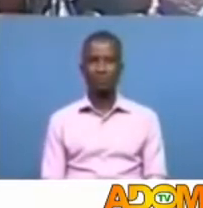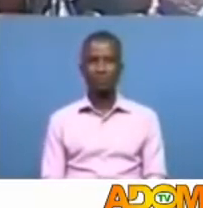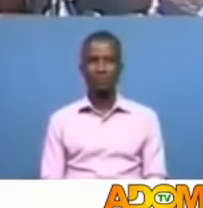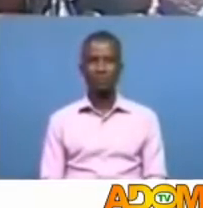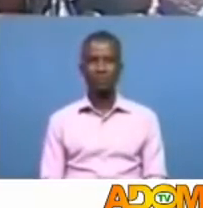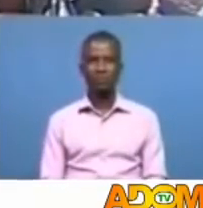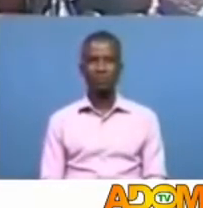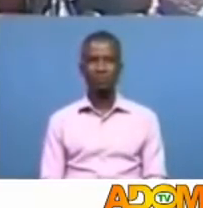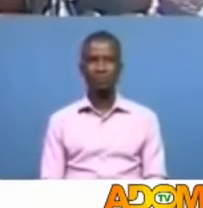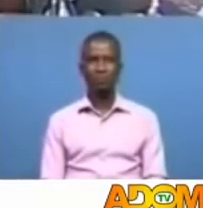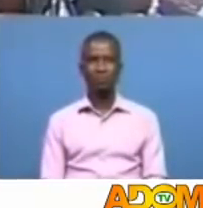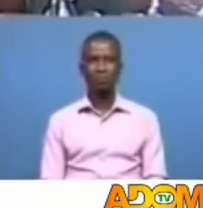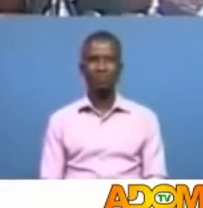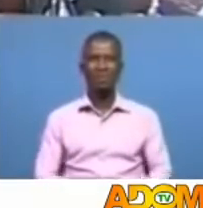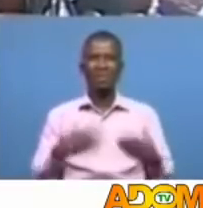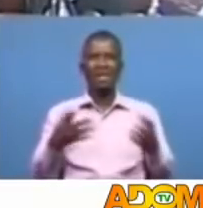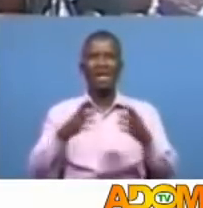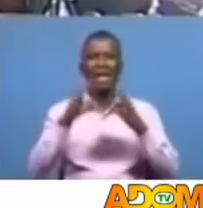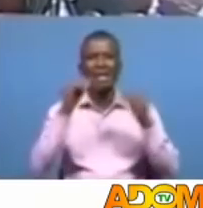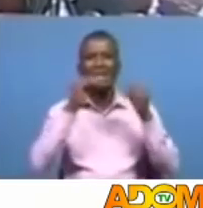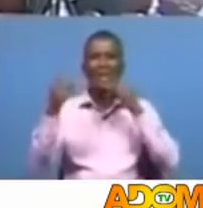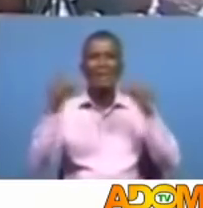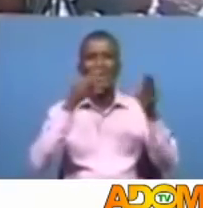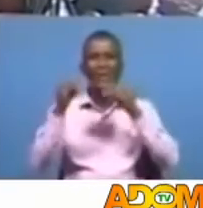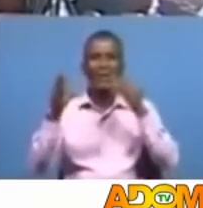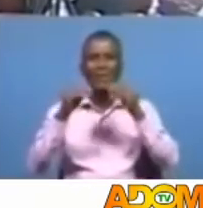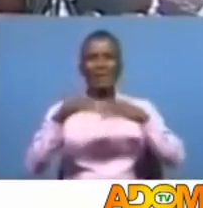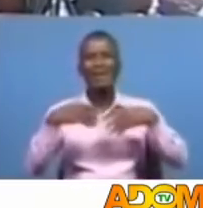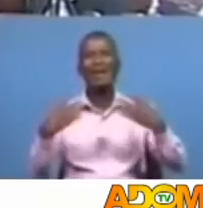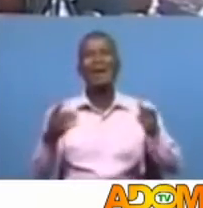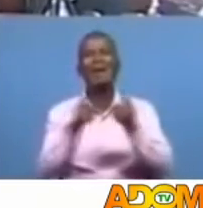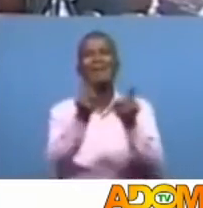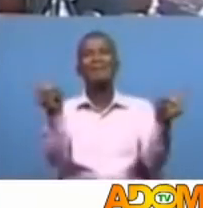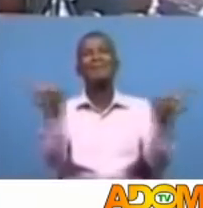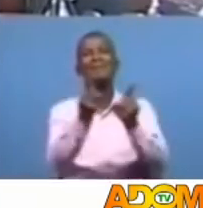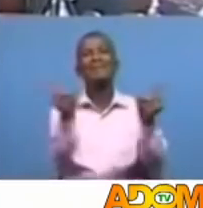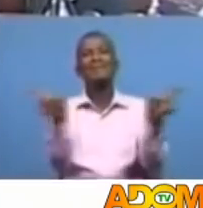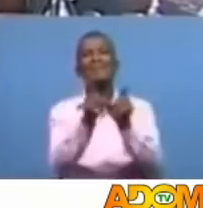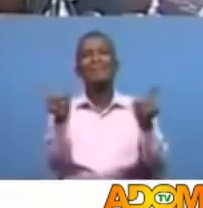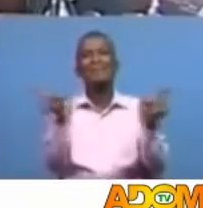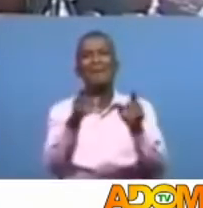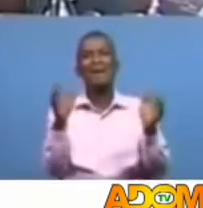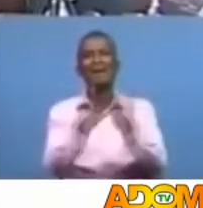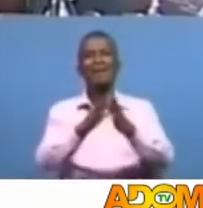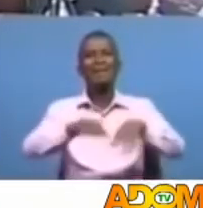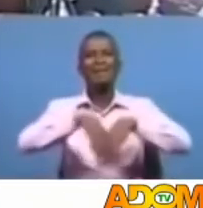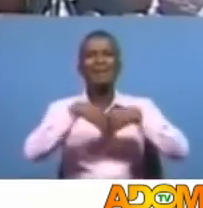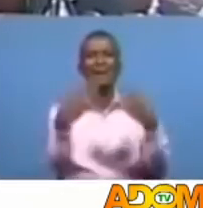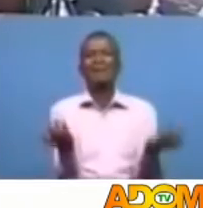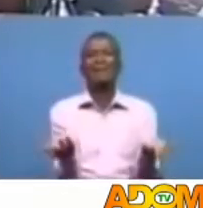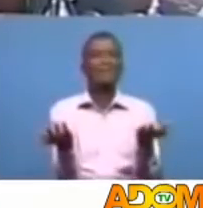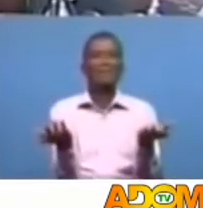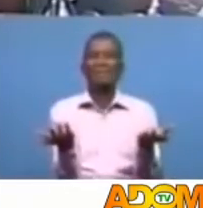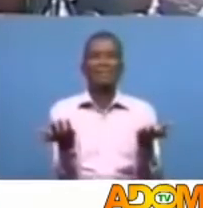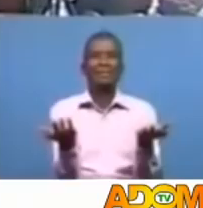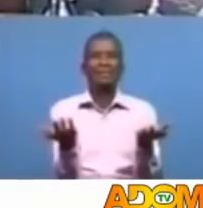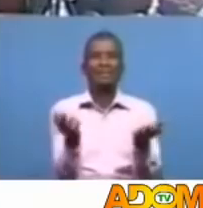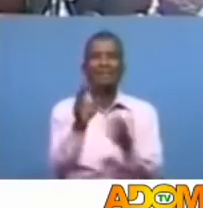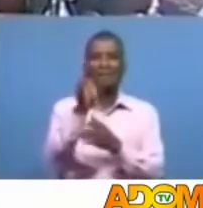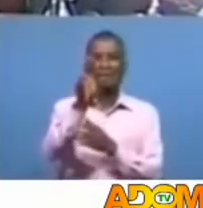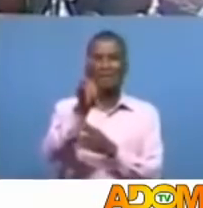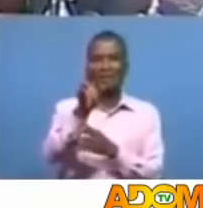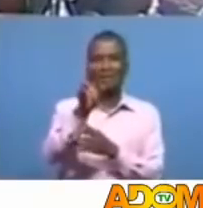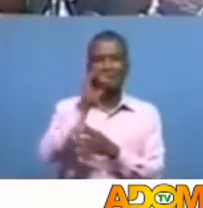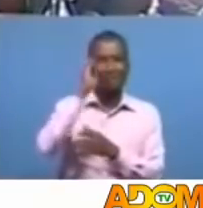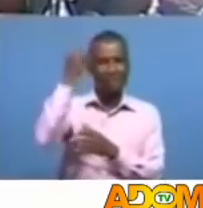Mr. Menuva, you have not addressed us on the reference to Hosea. The gospel according to Hosea.